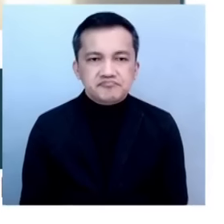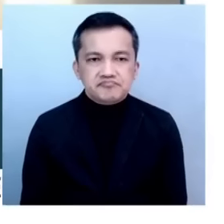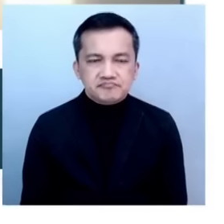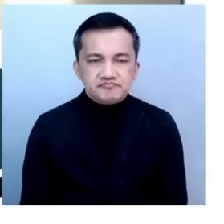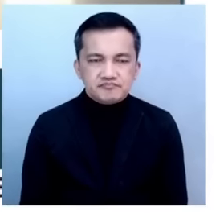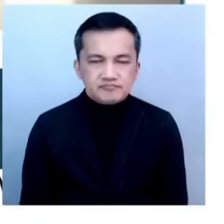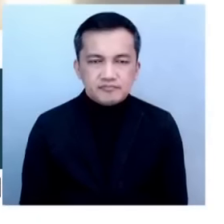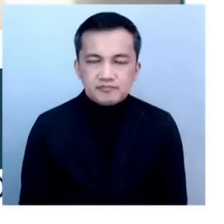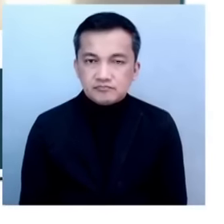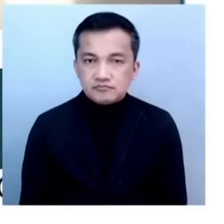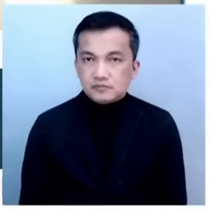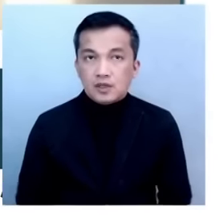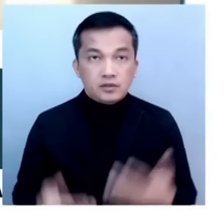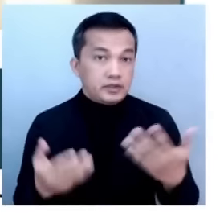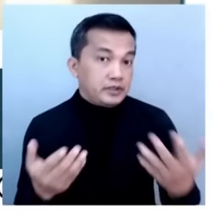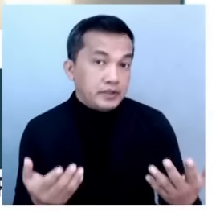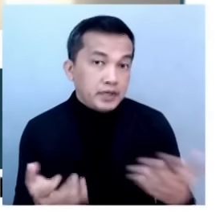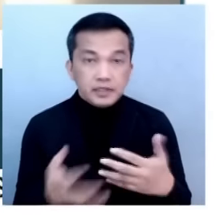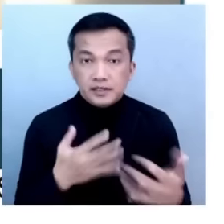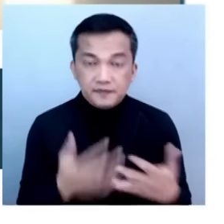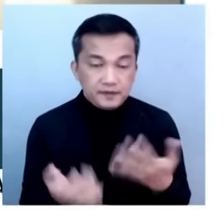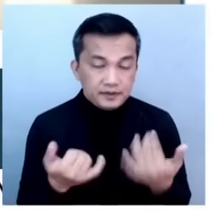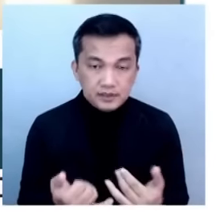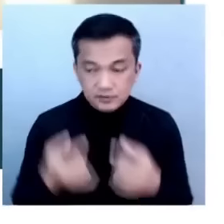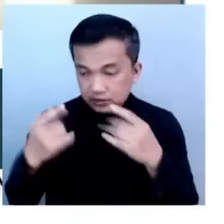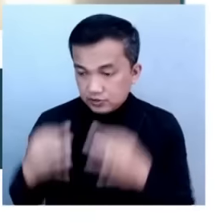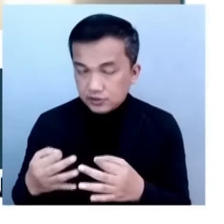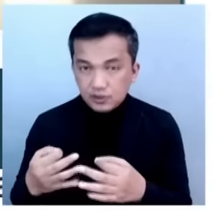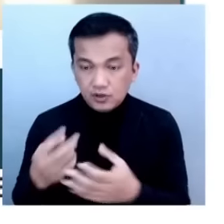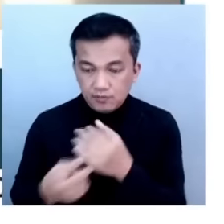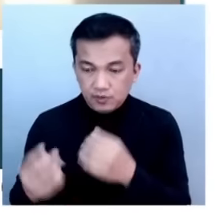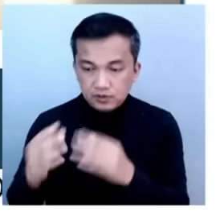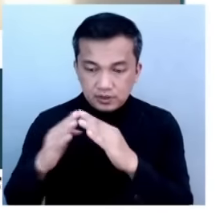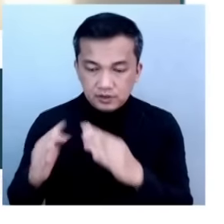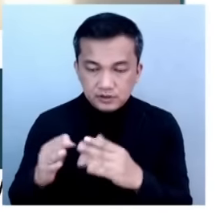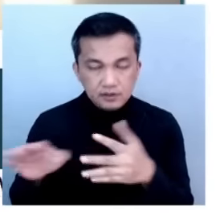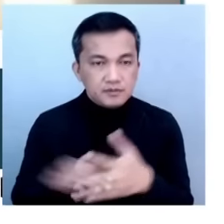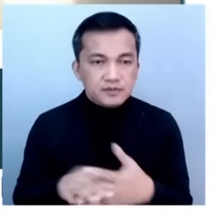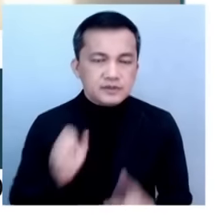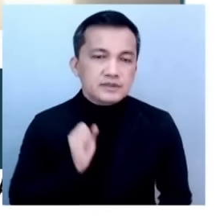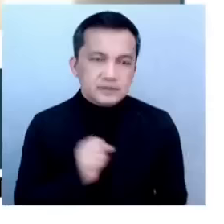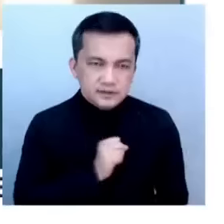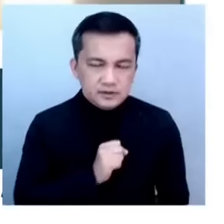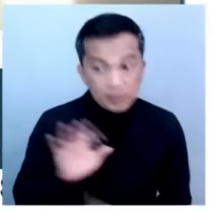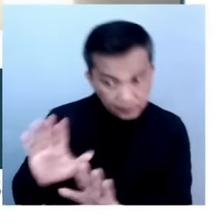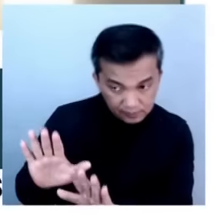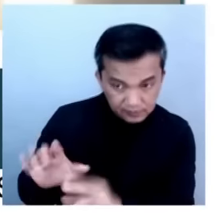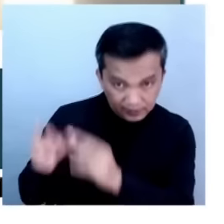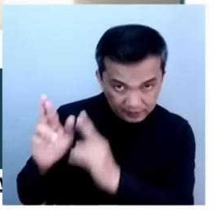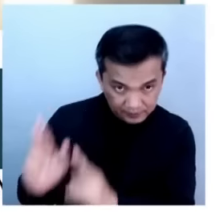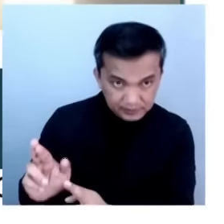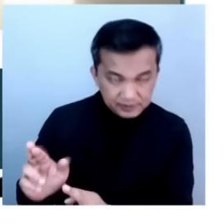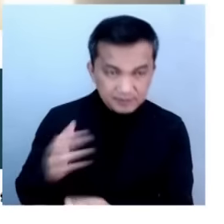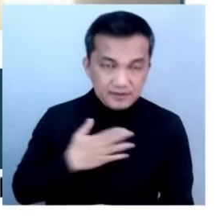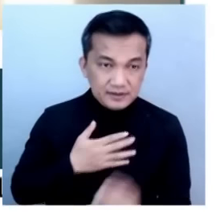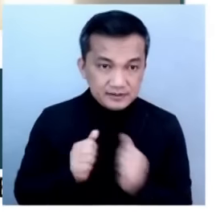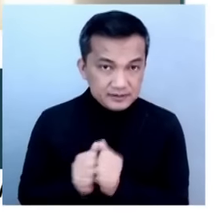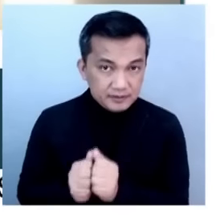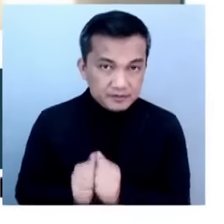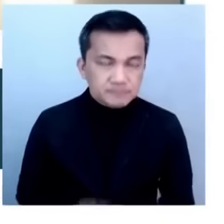Even now, the resolution of both houses filed in the Senate, with all due respect to my colleagues,